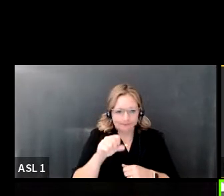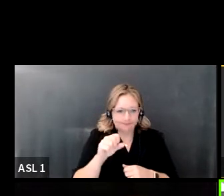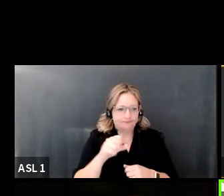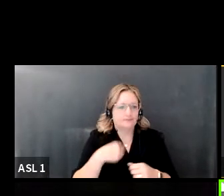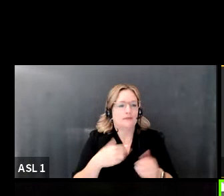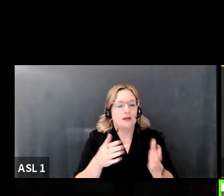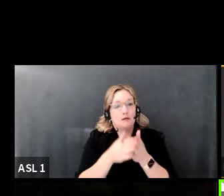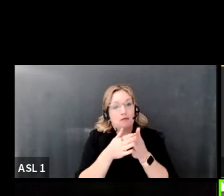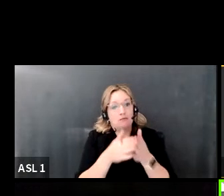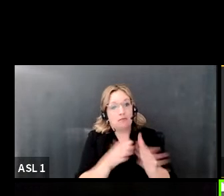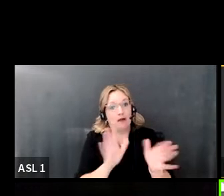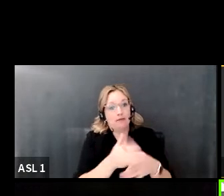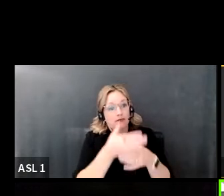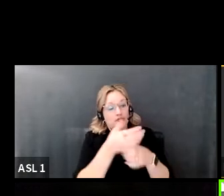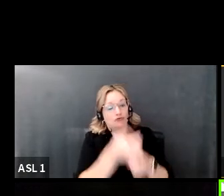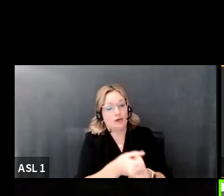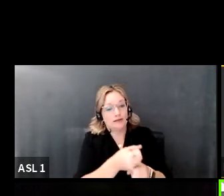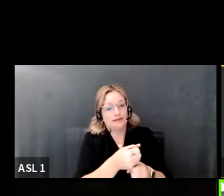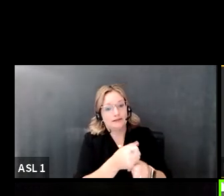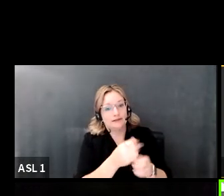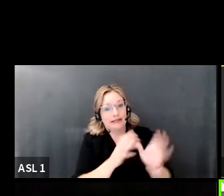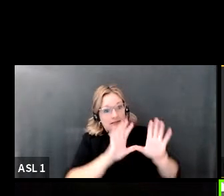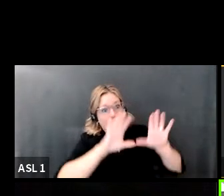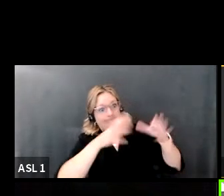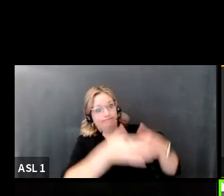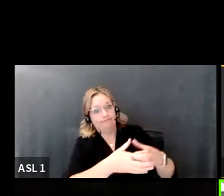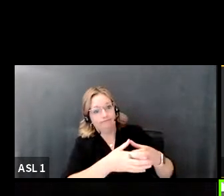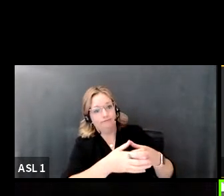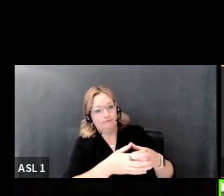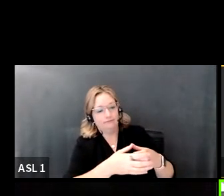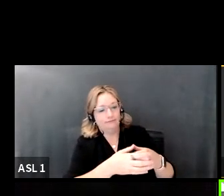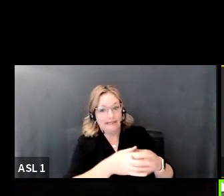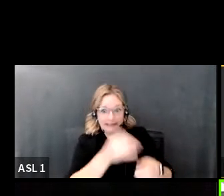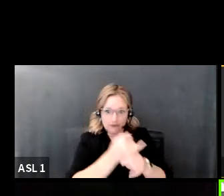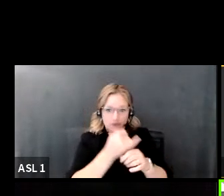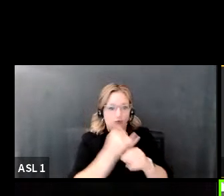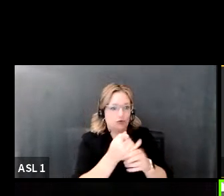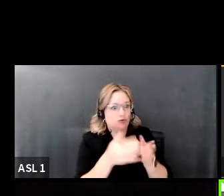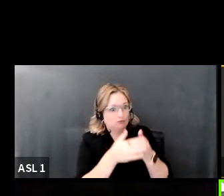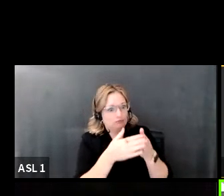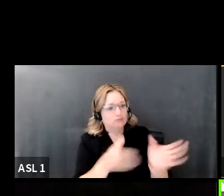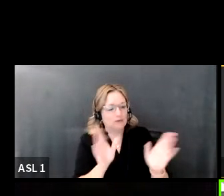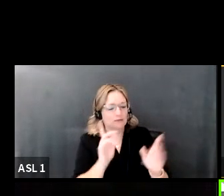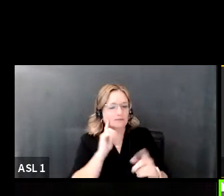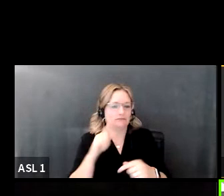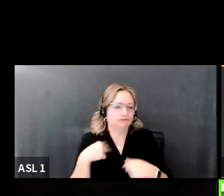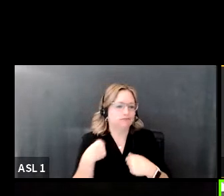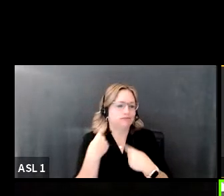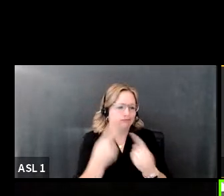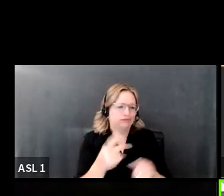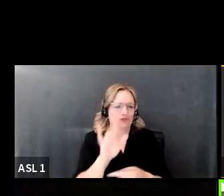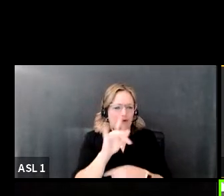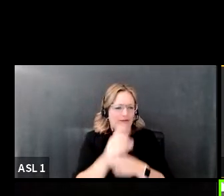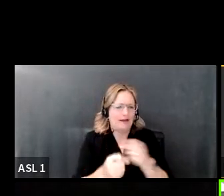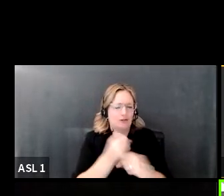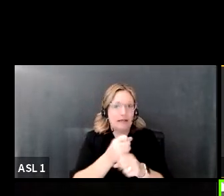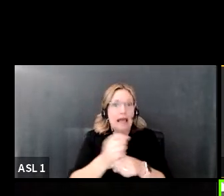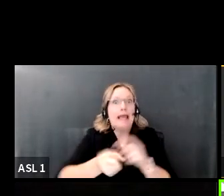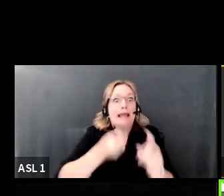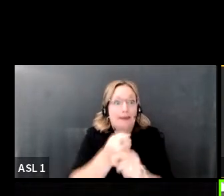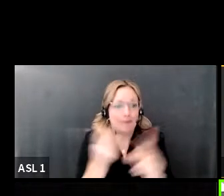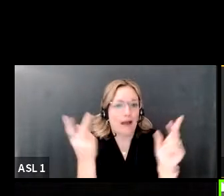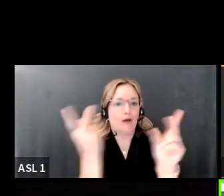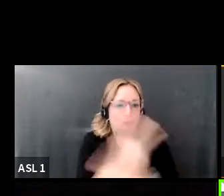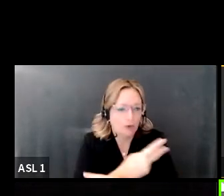institutions has been eroding for 25 years it has had a major impact because of the global pandemic and other